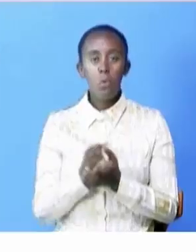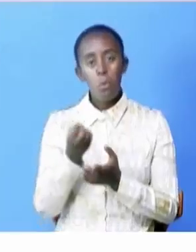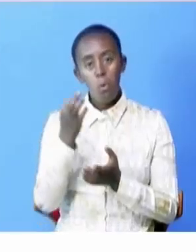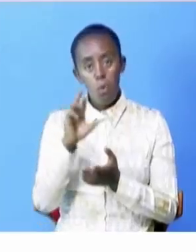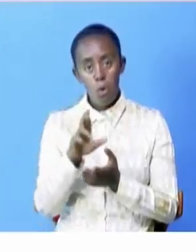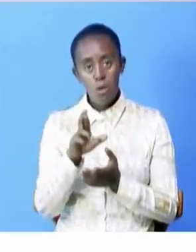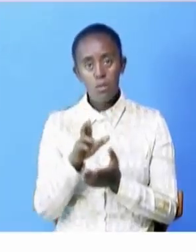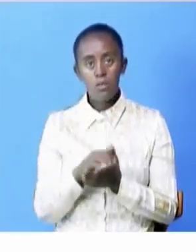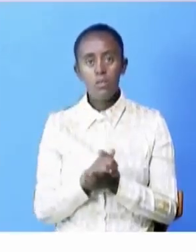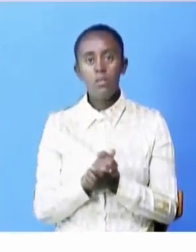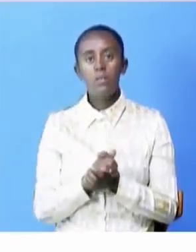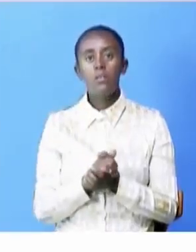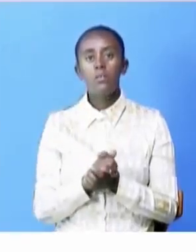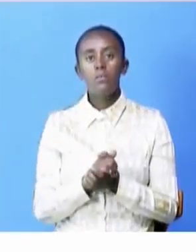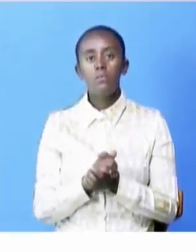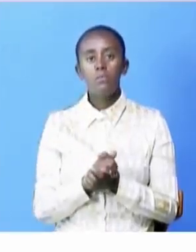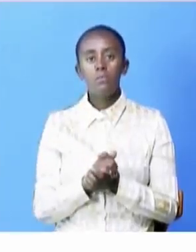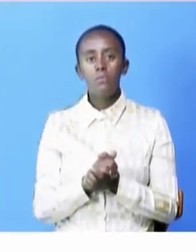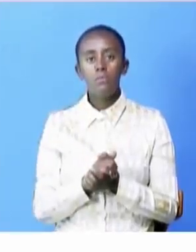or